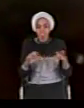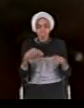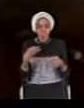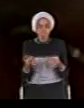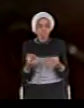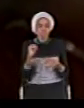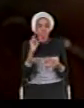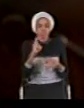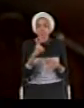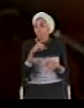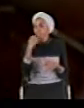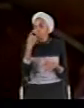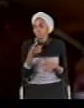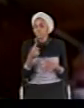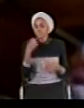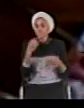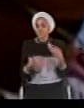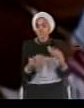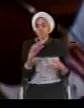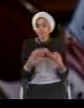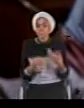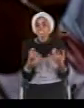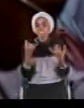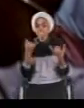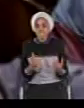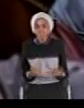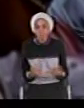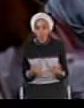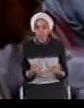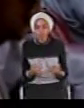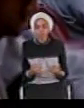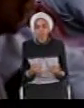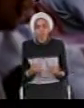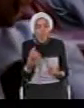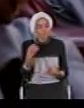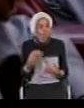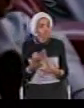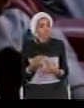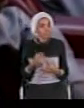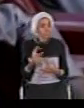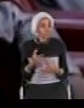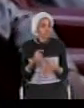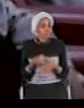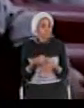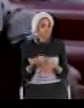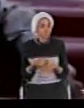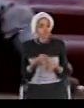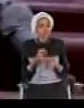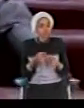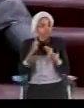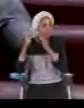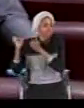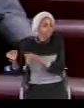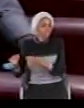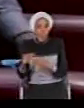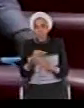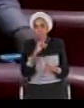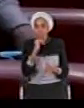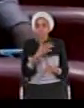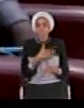whose judgment now of a long time lingereth not, and